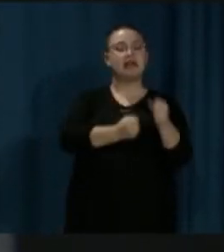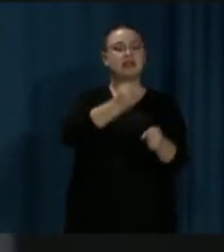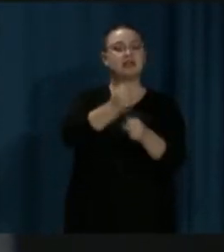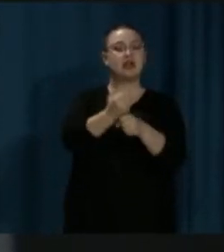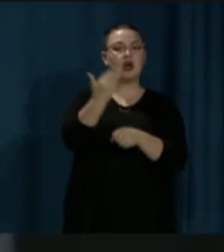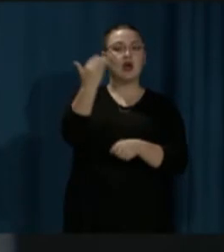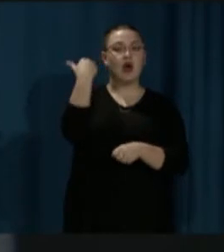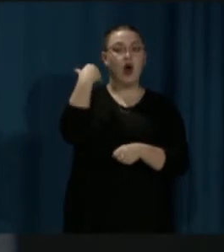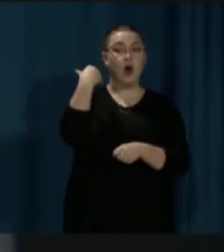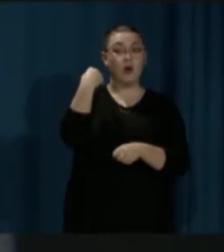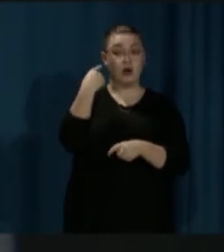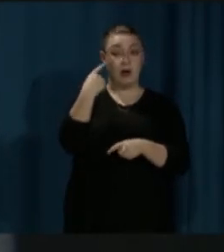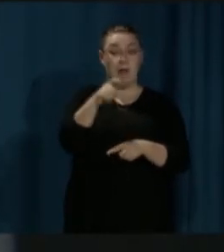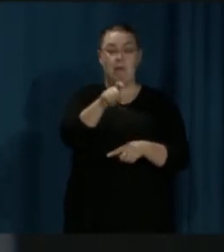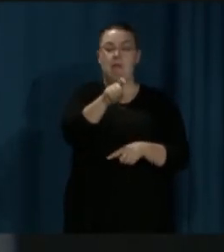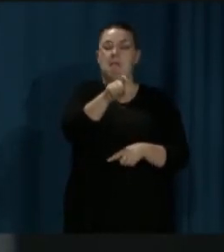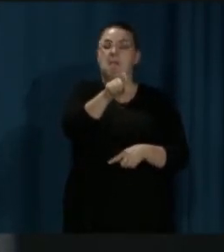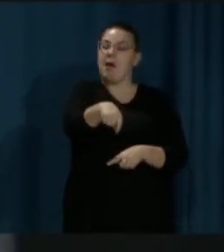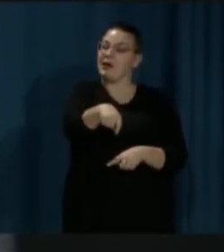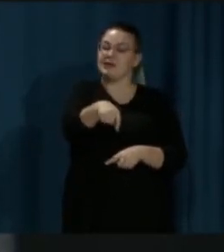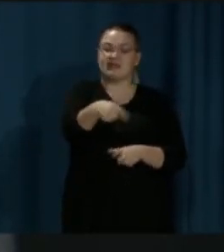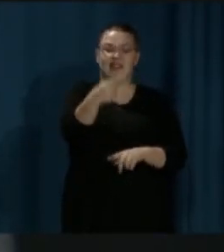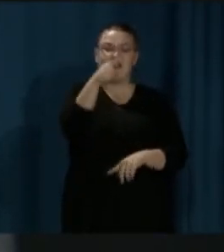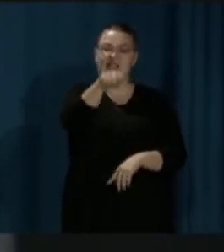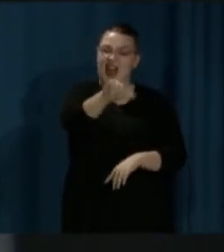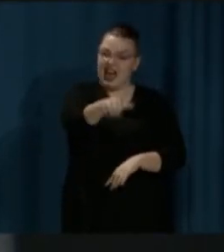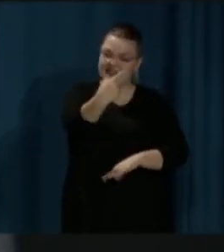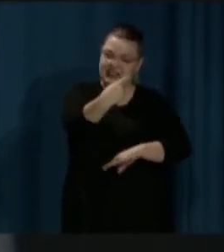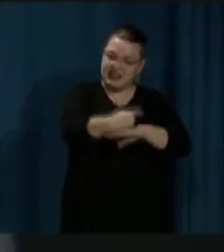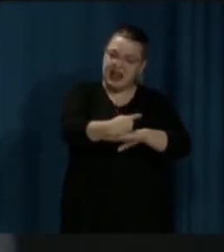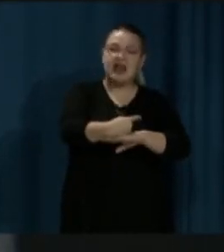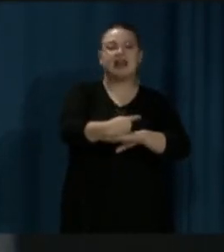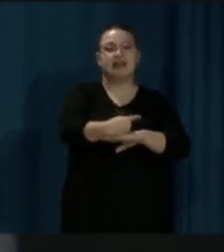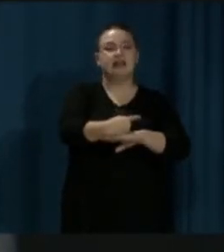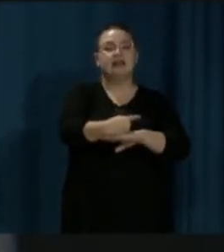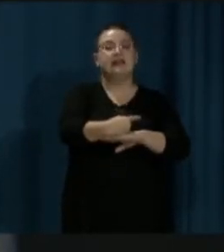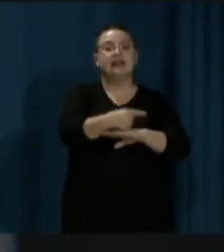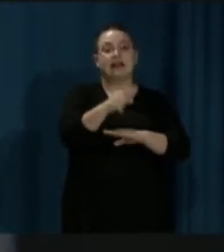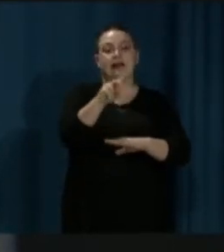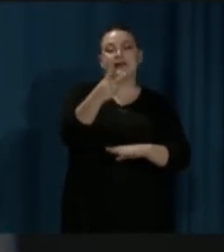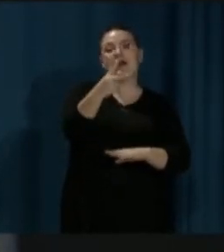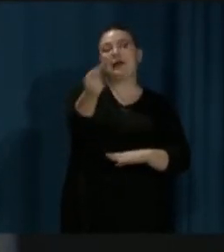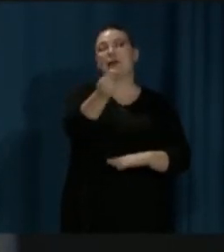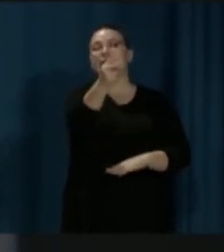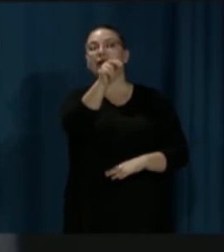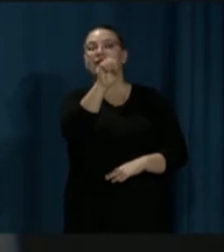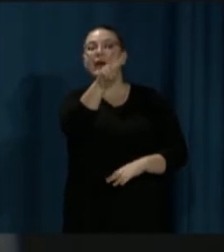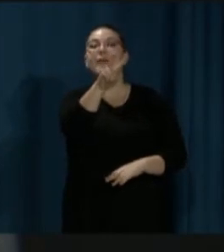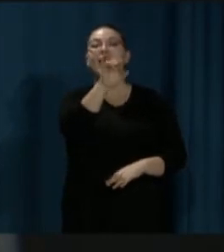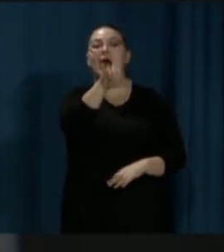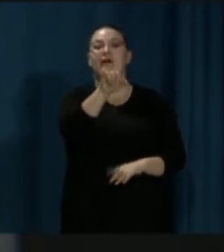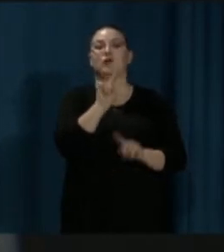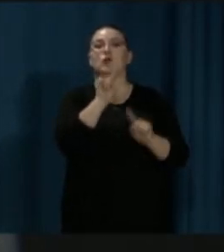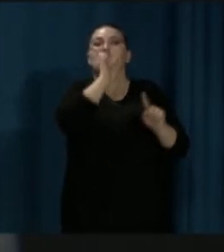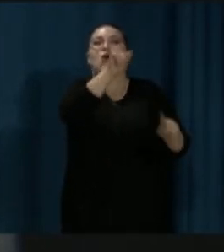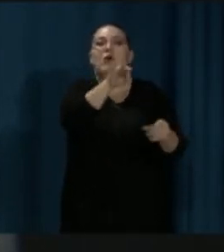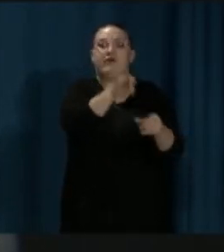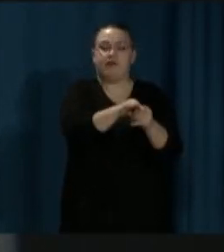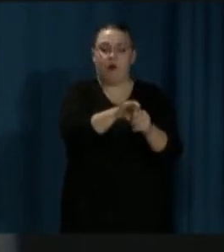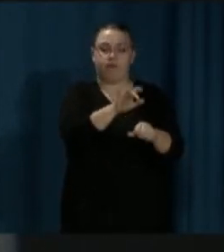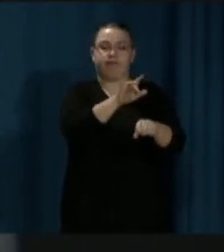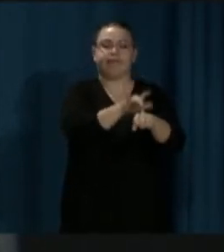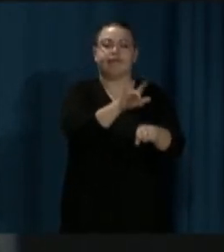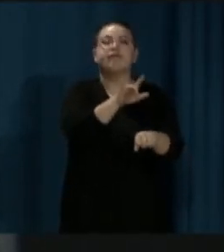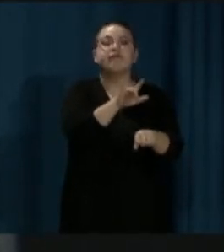on election day. In most states, you could get an absentee ballot, but it was a very specific list of reasons why. You either